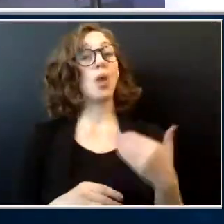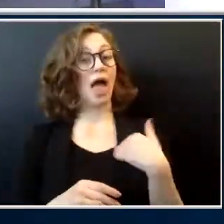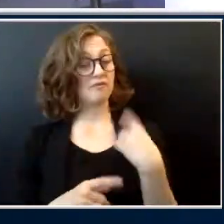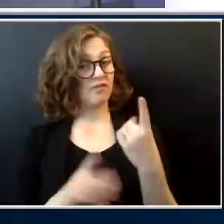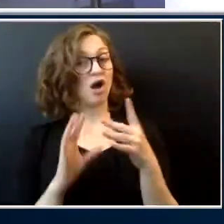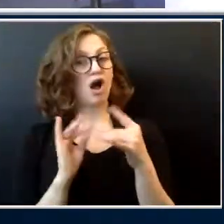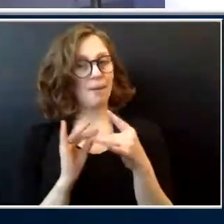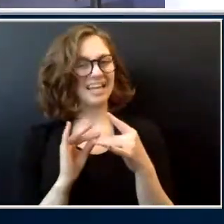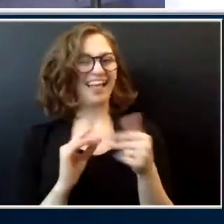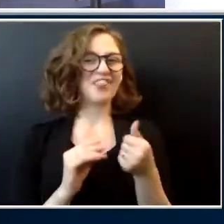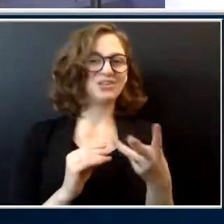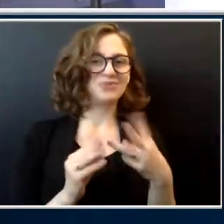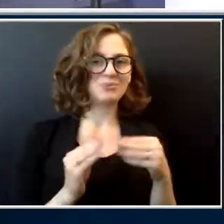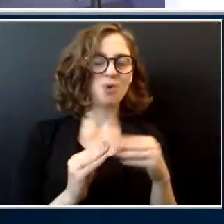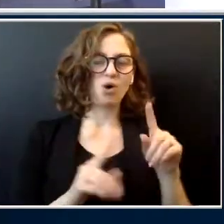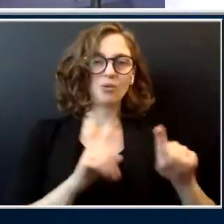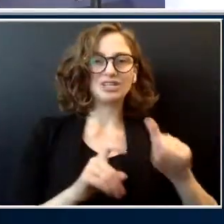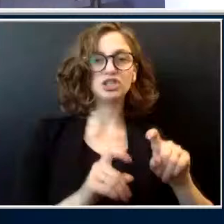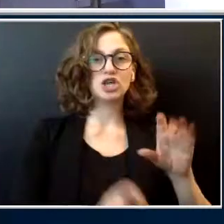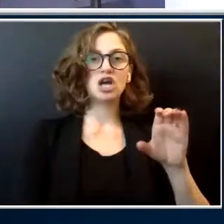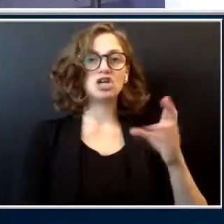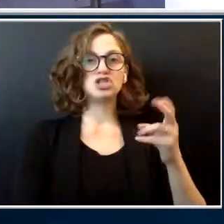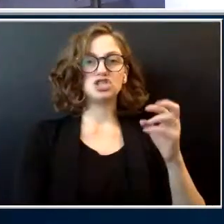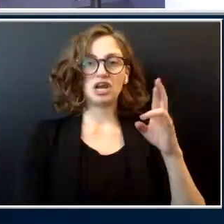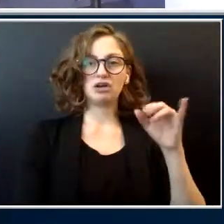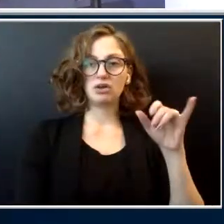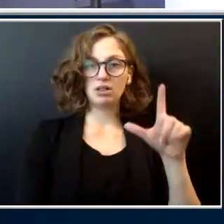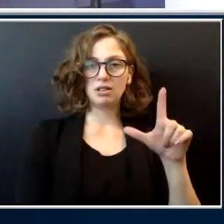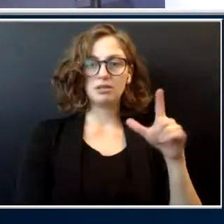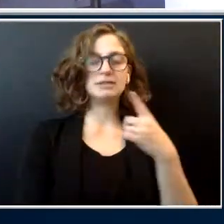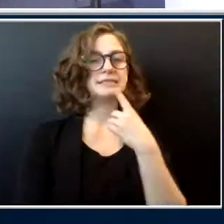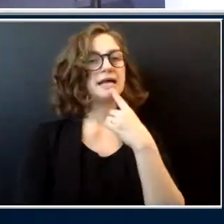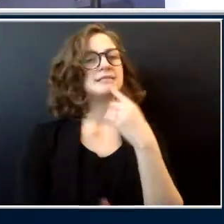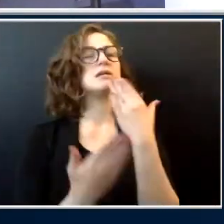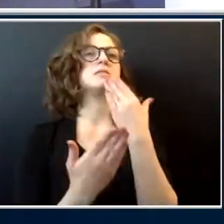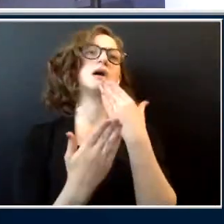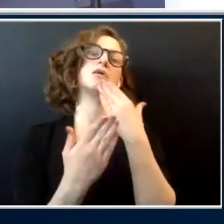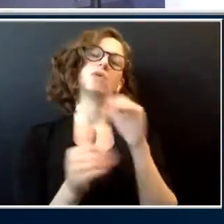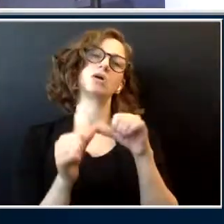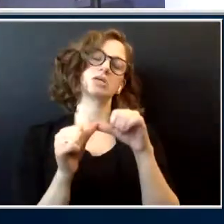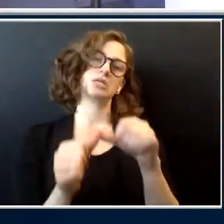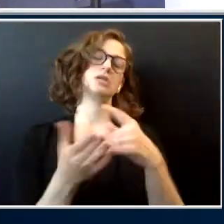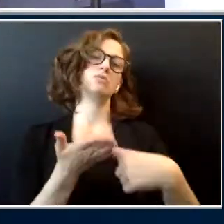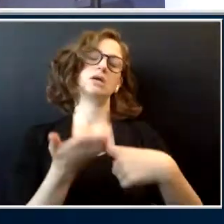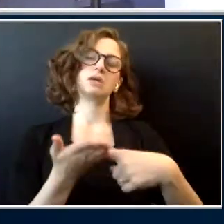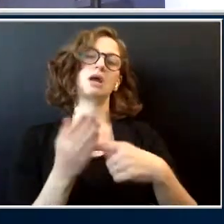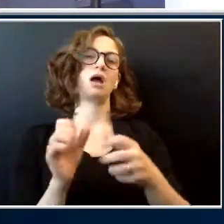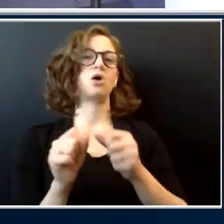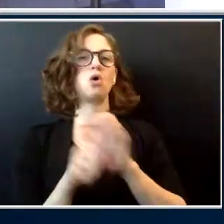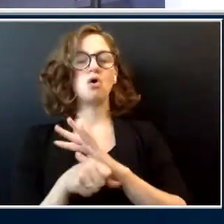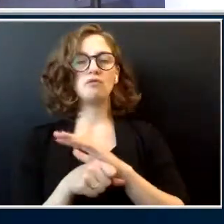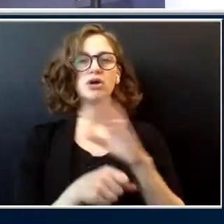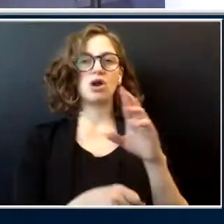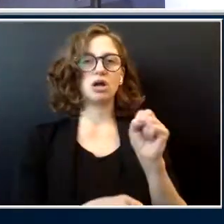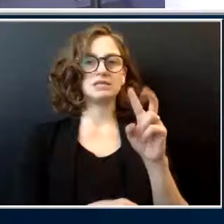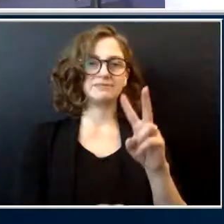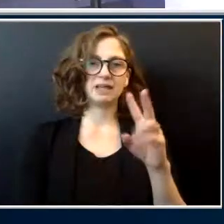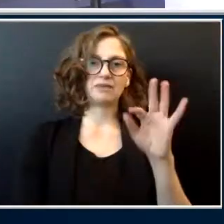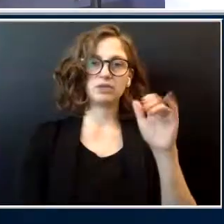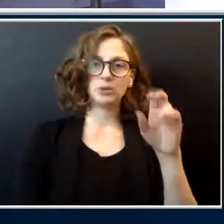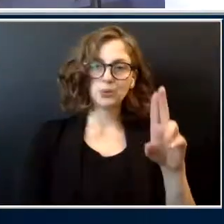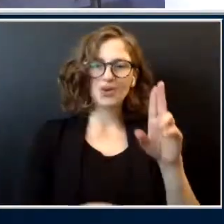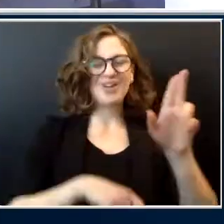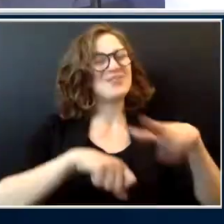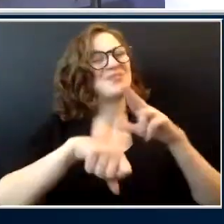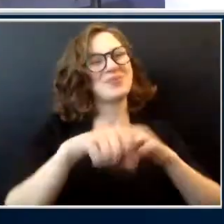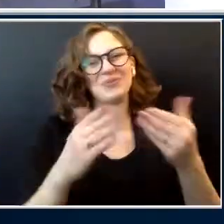let you know that she's very grateful. She says, thank you for continuing to discuss COVID, RSV, flu, and of course, new cancer treatments. So that's a